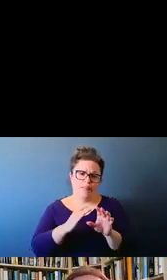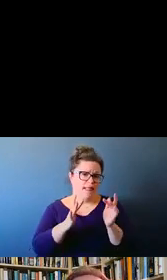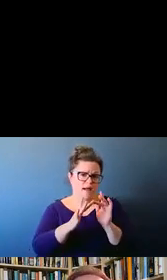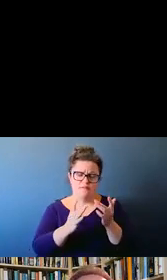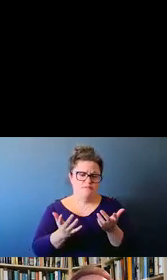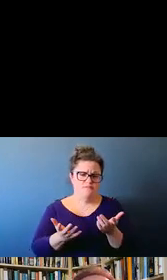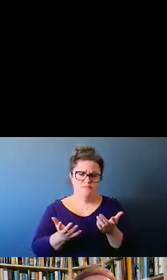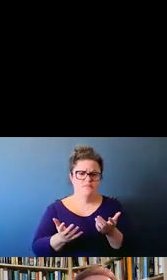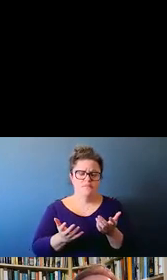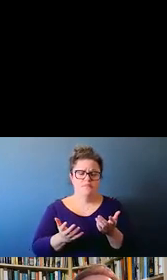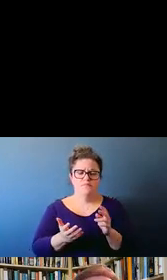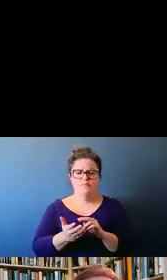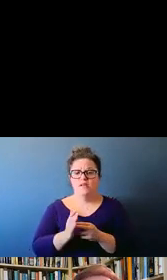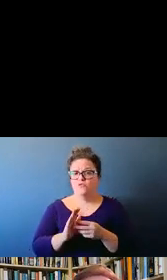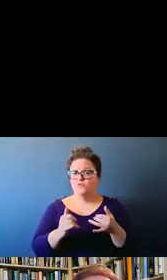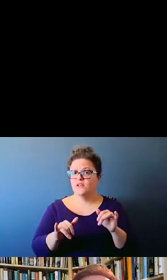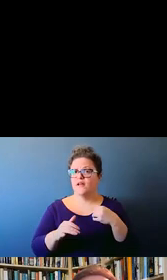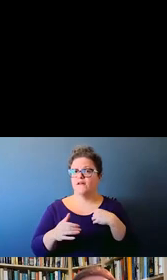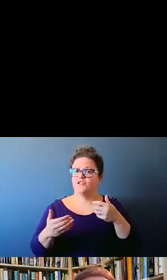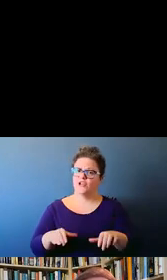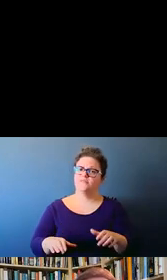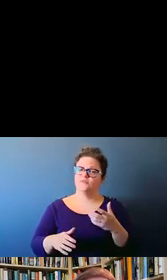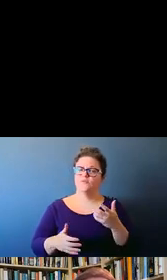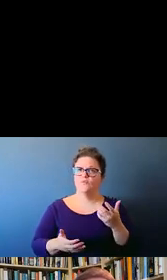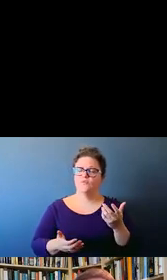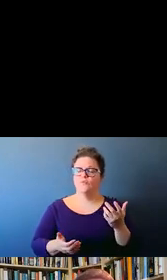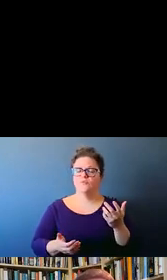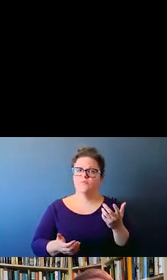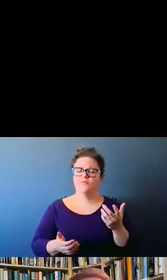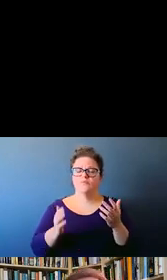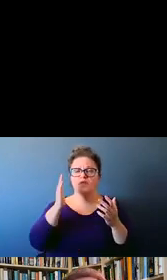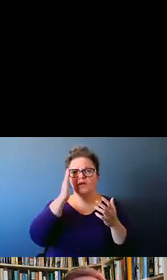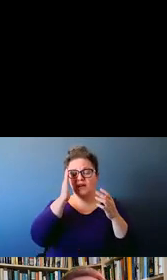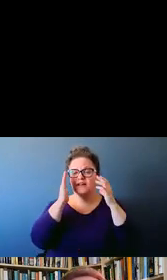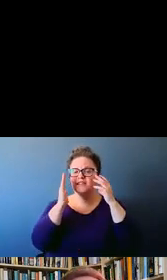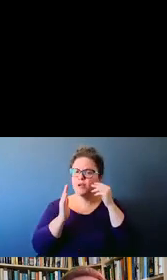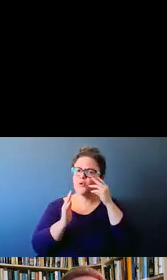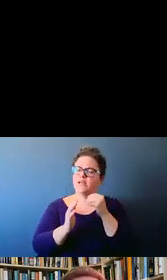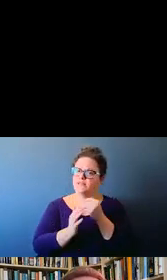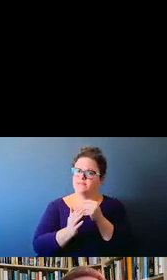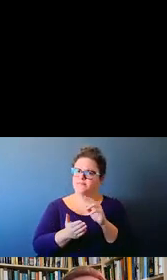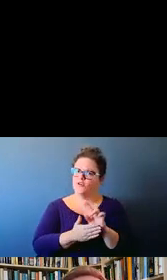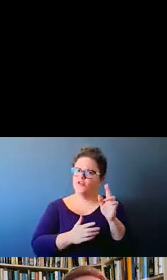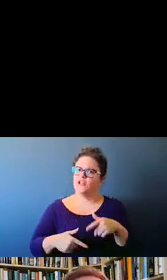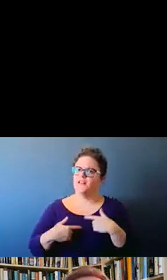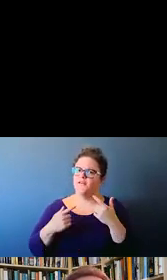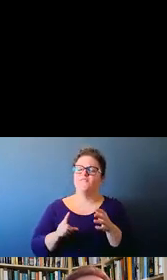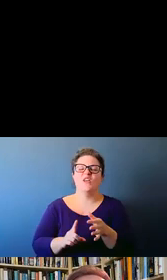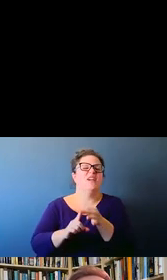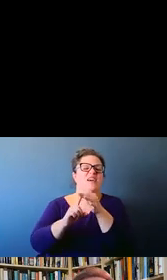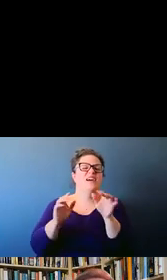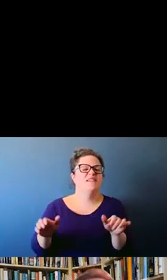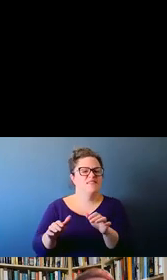chance to experience your university education, the unique things that we do in the Faculty of Arts at the University of